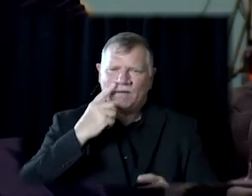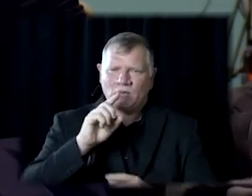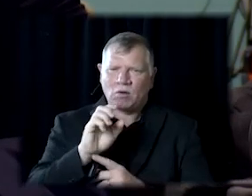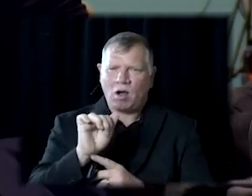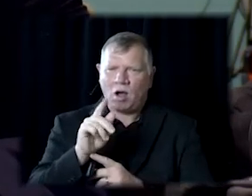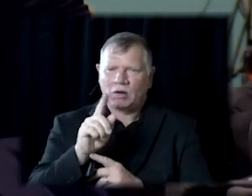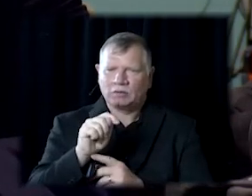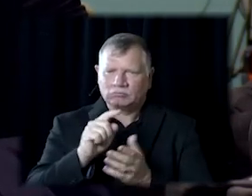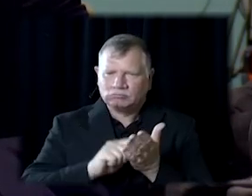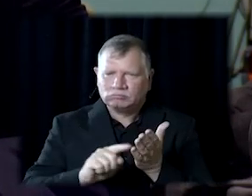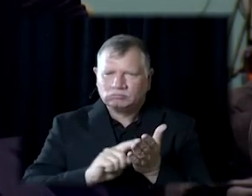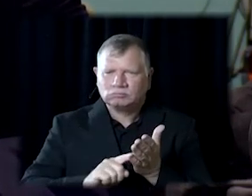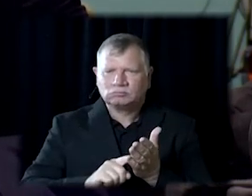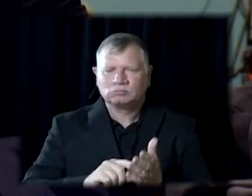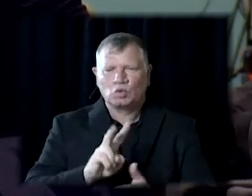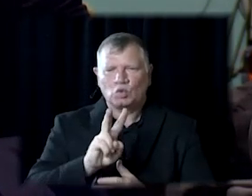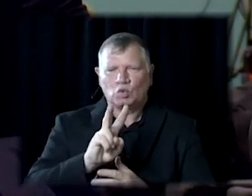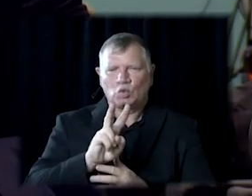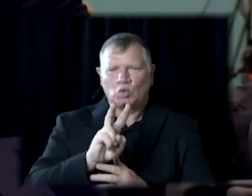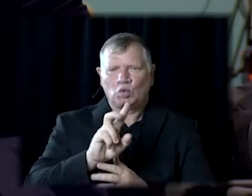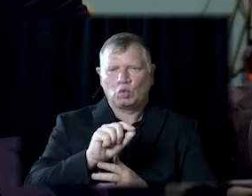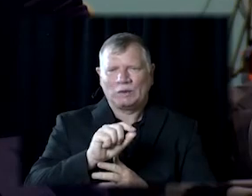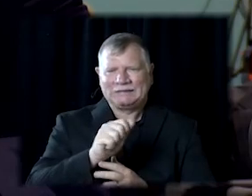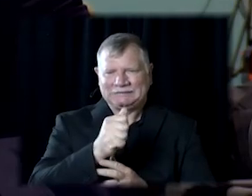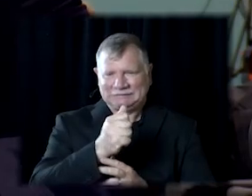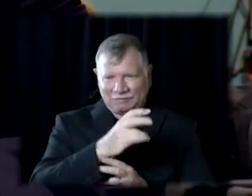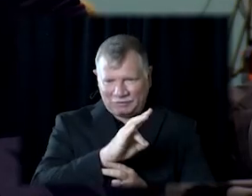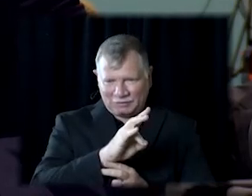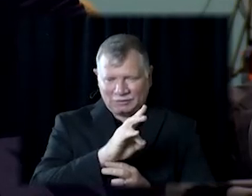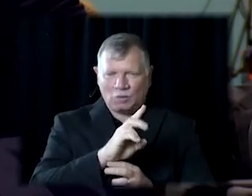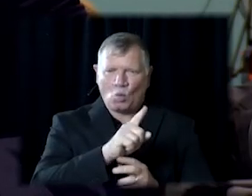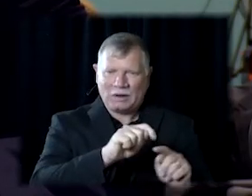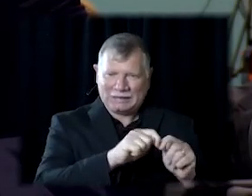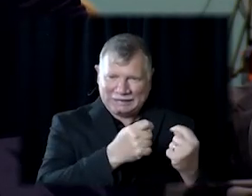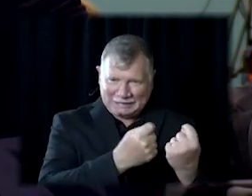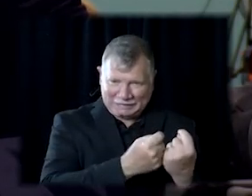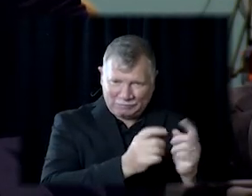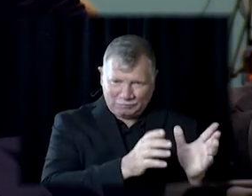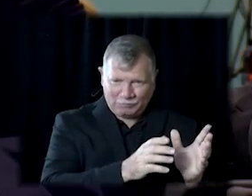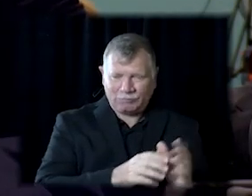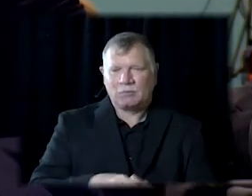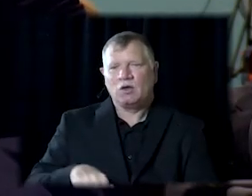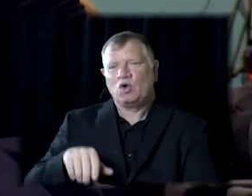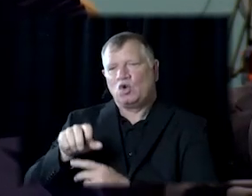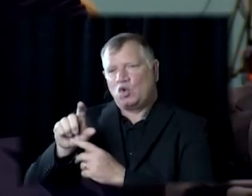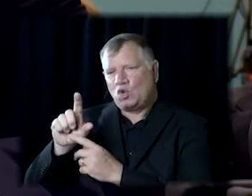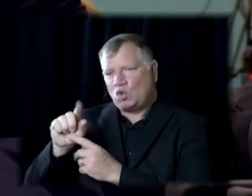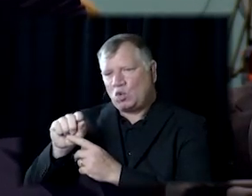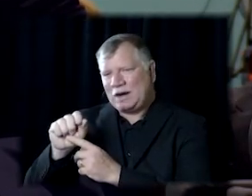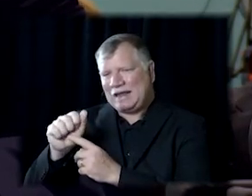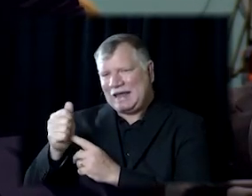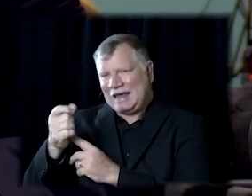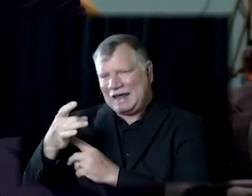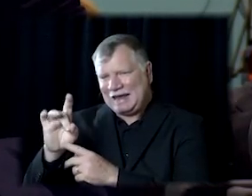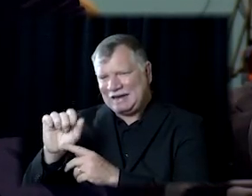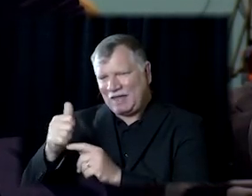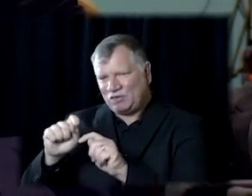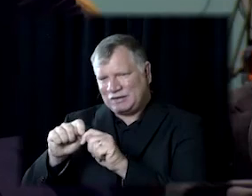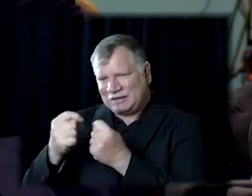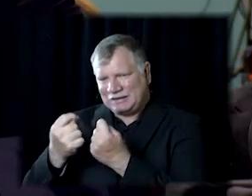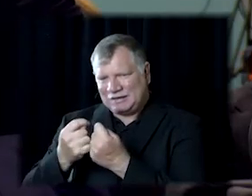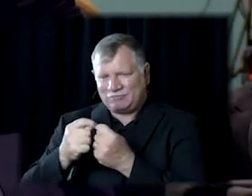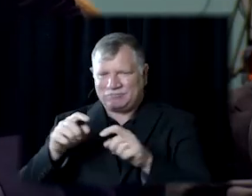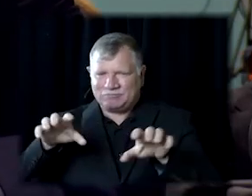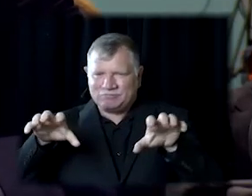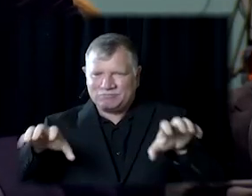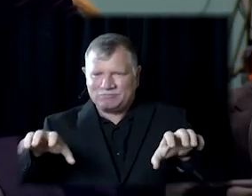doing 2017 with one team, and we have another team doing 2018 at the same time on the areas that it can be